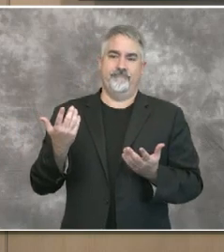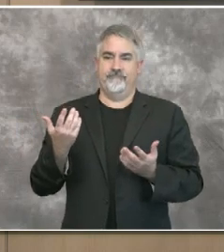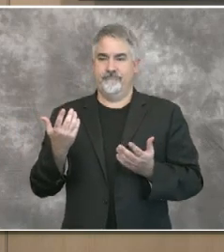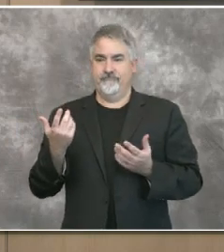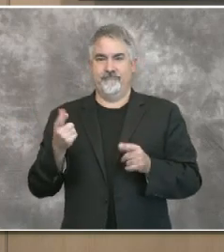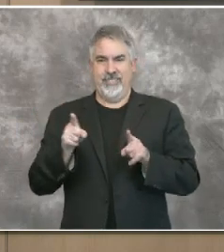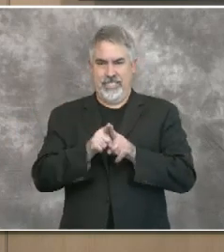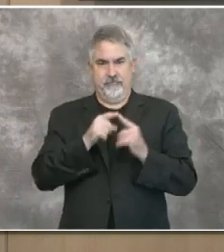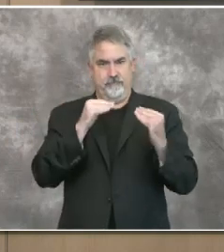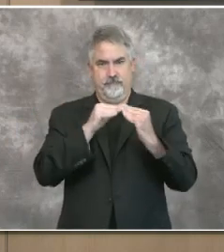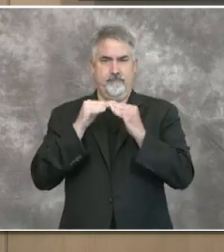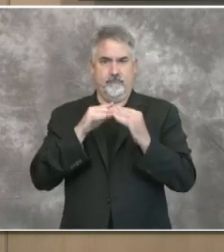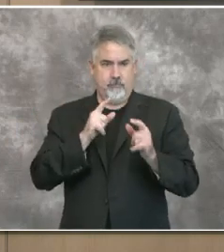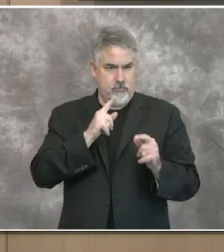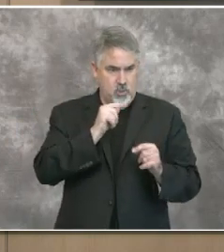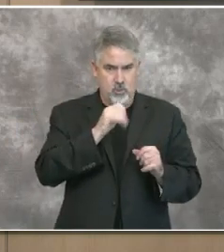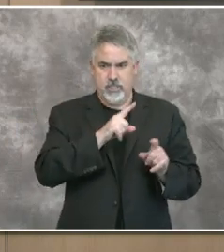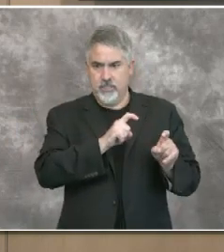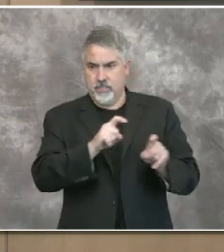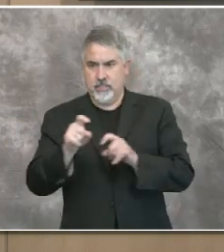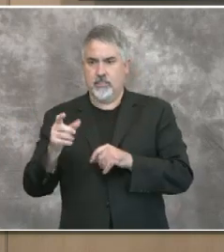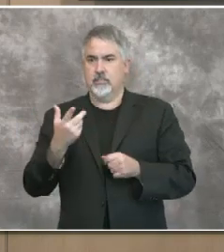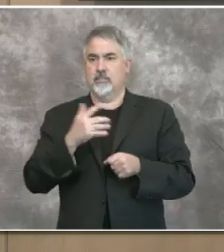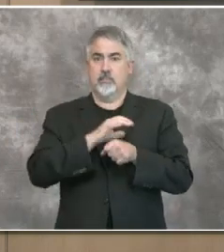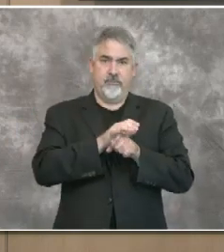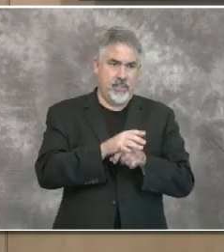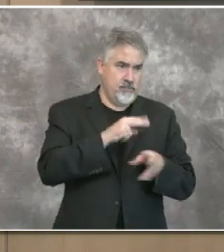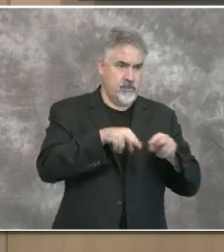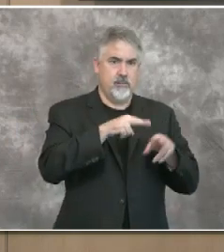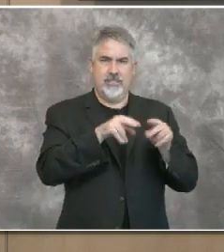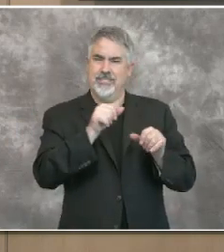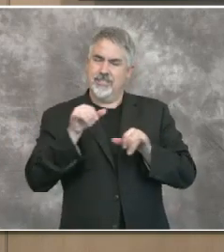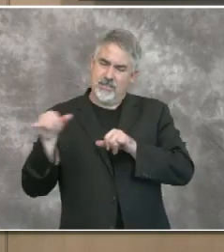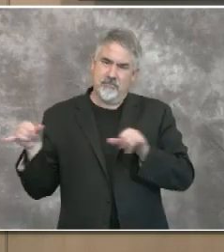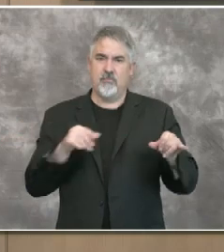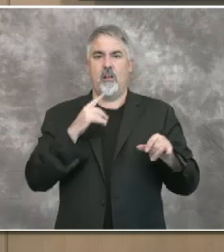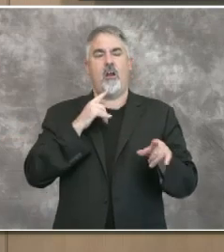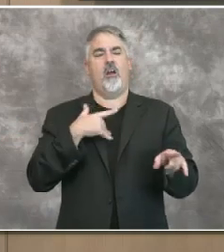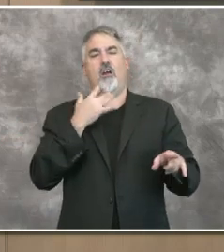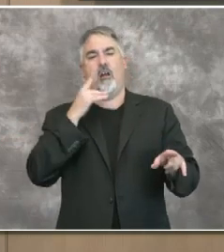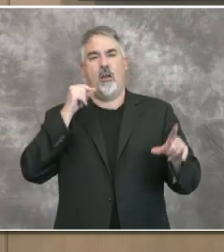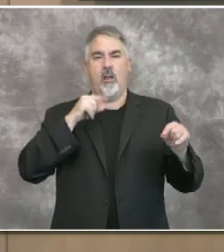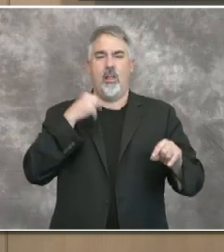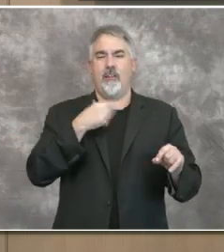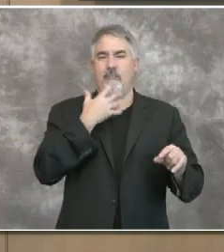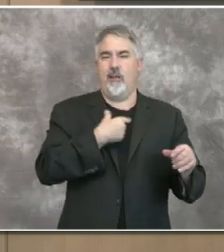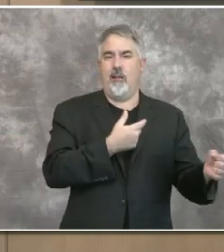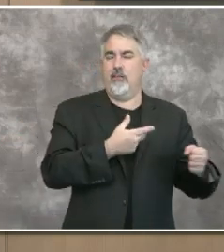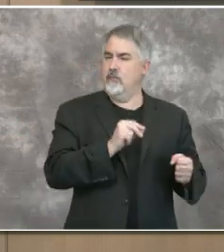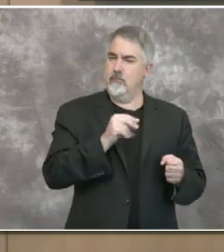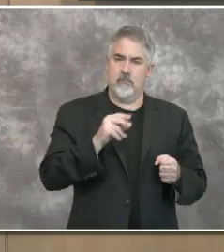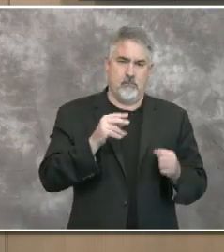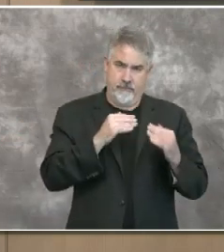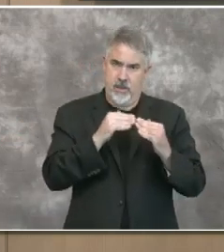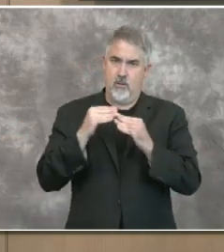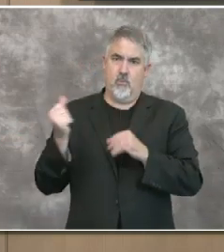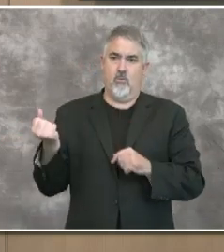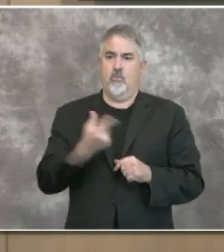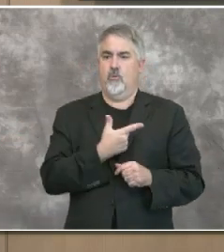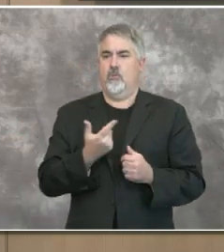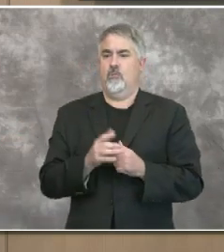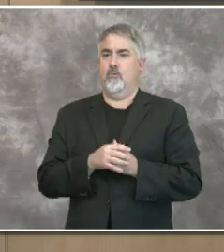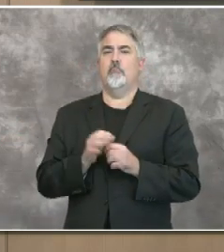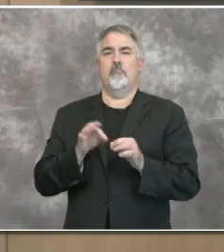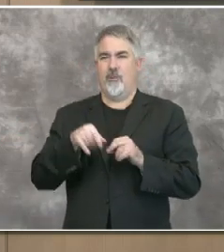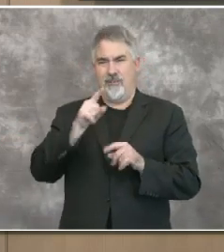and for you to treat yourself like you might be incubating if you're actually interacting with a lot of individuals. So people should stay